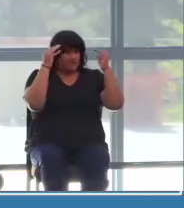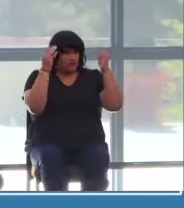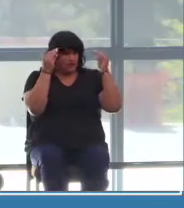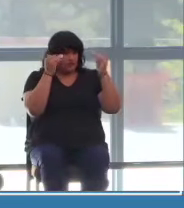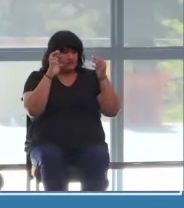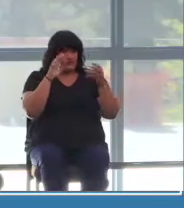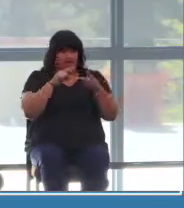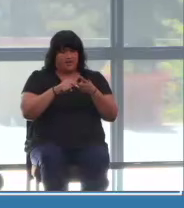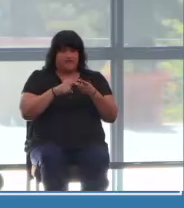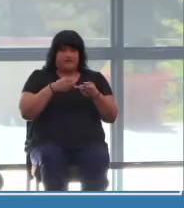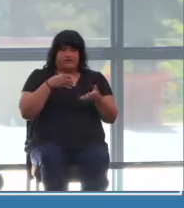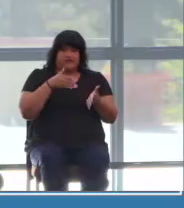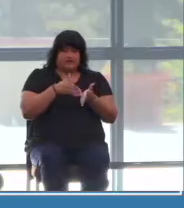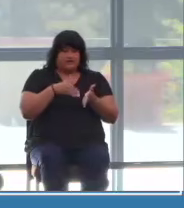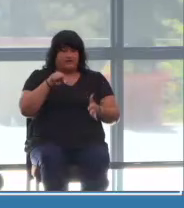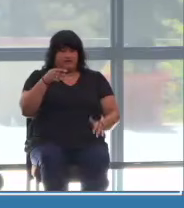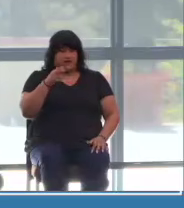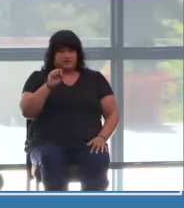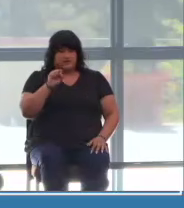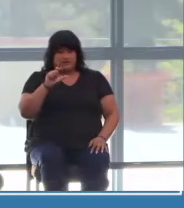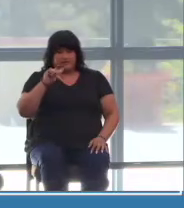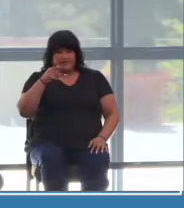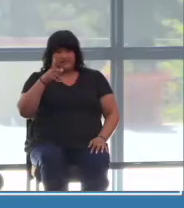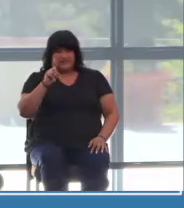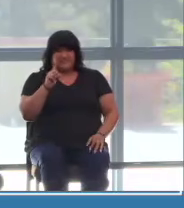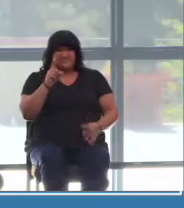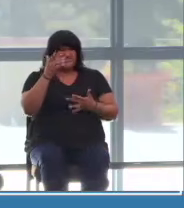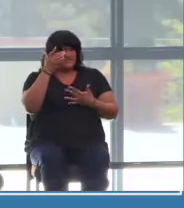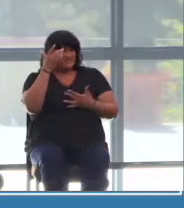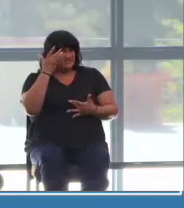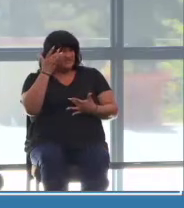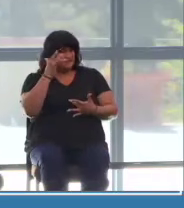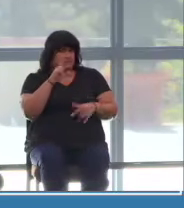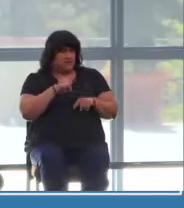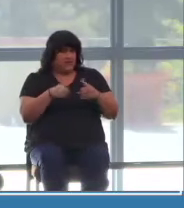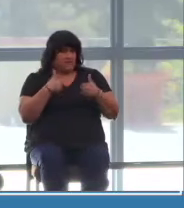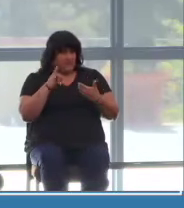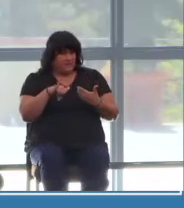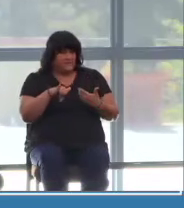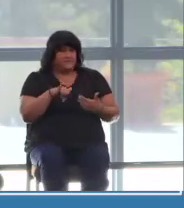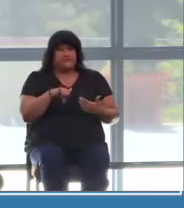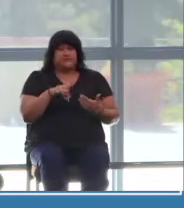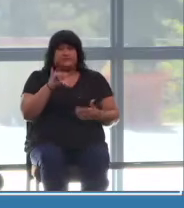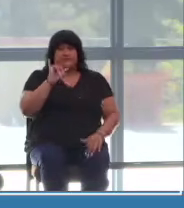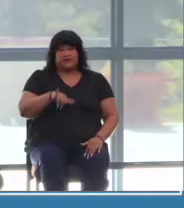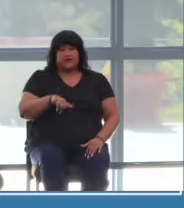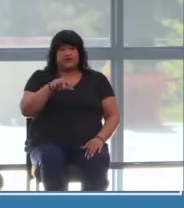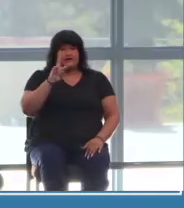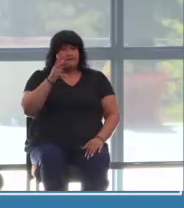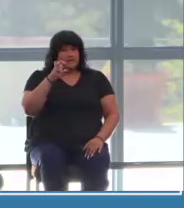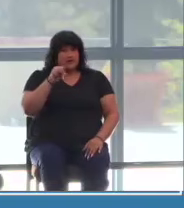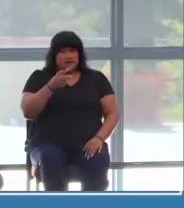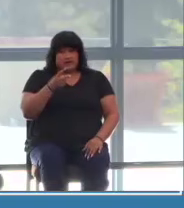antiphospholipid syndrome cannot have this. Does a vegan diet help